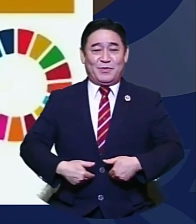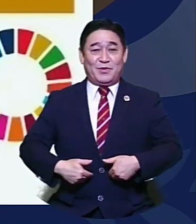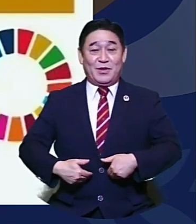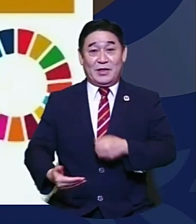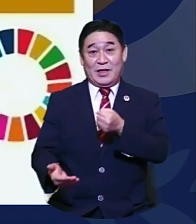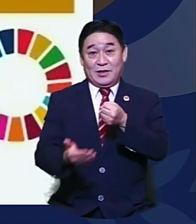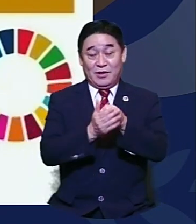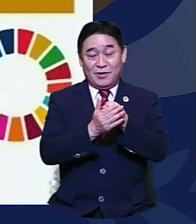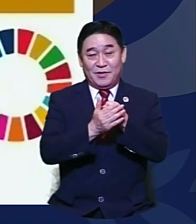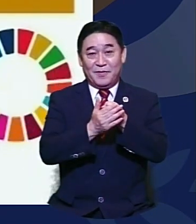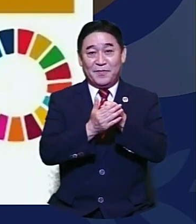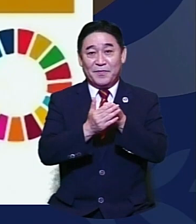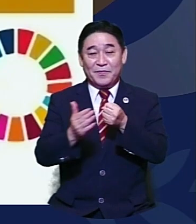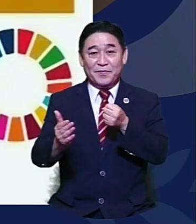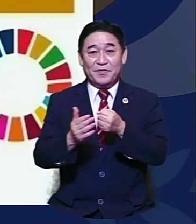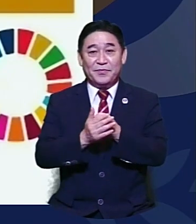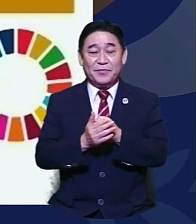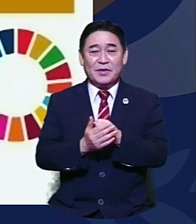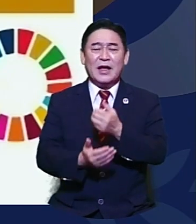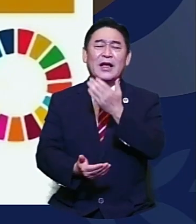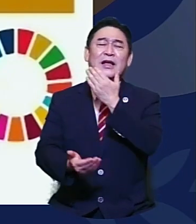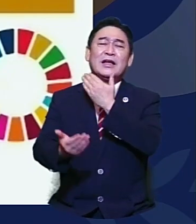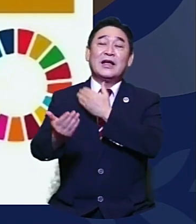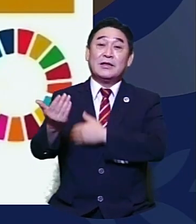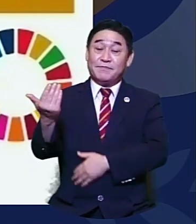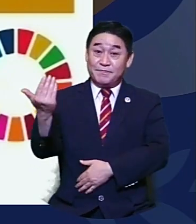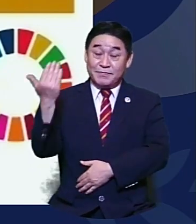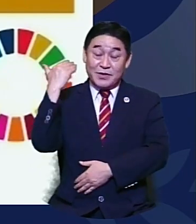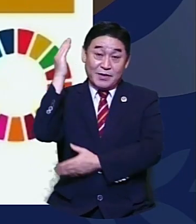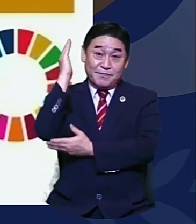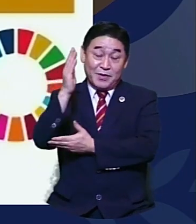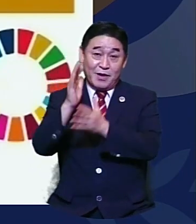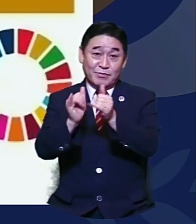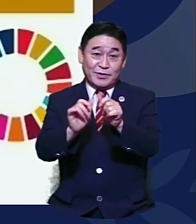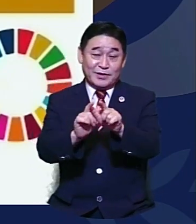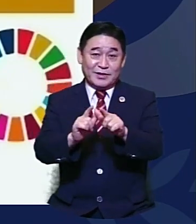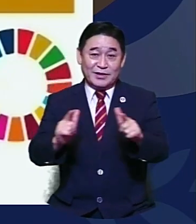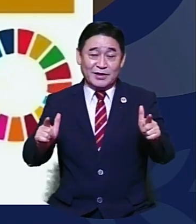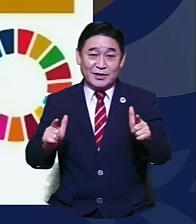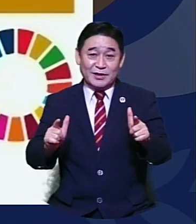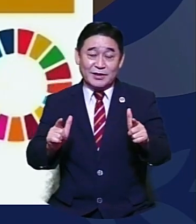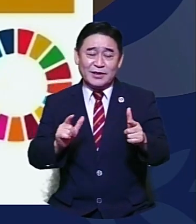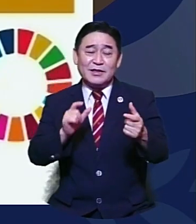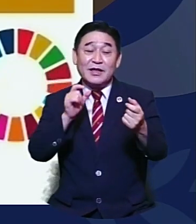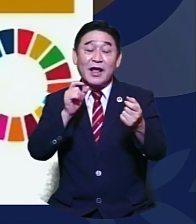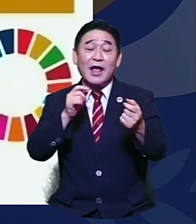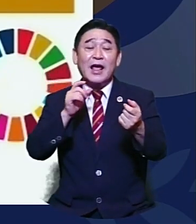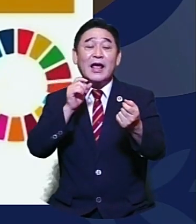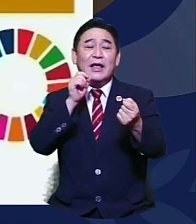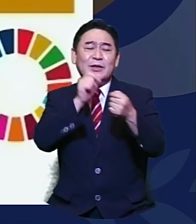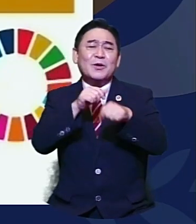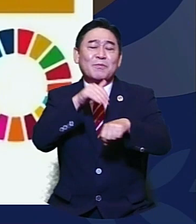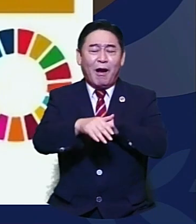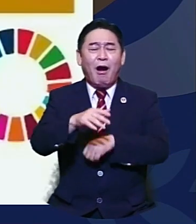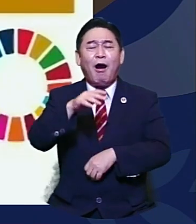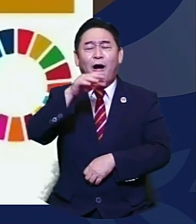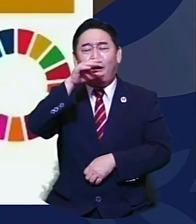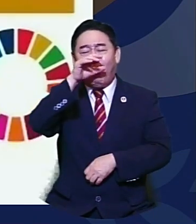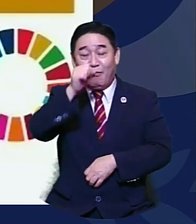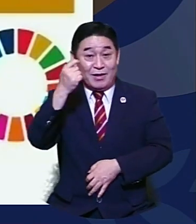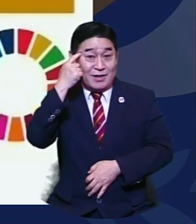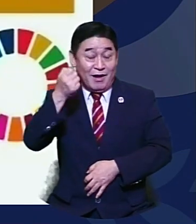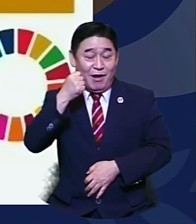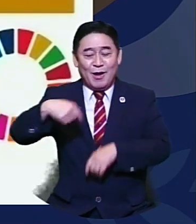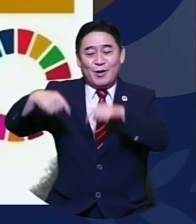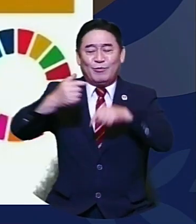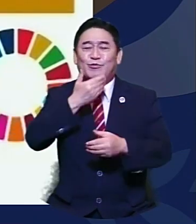of the previous speakers and that we're all aligned on the approaches. So I think it's about collaboration. It's about pooling